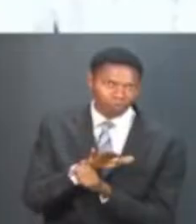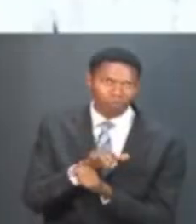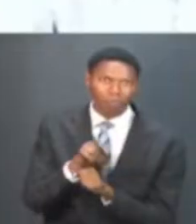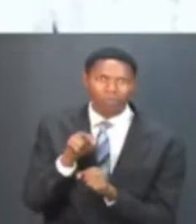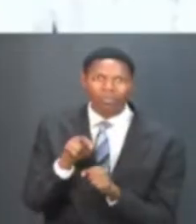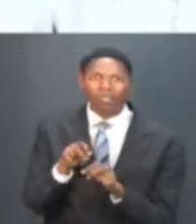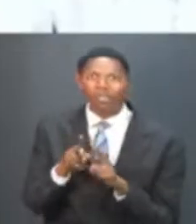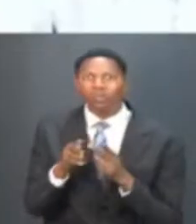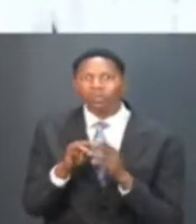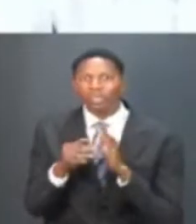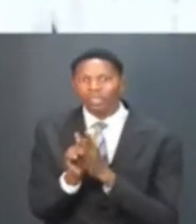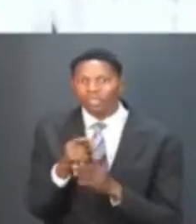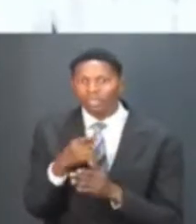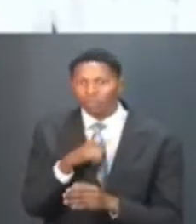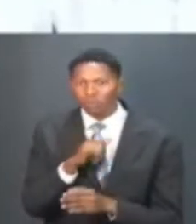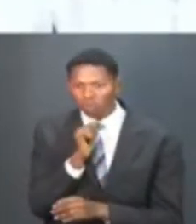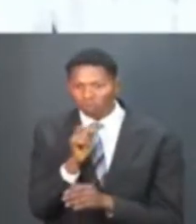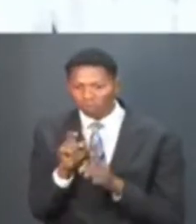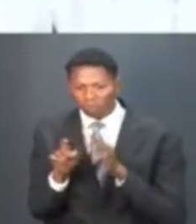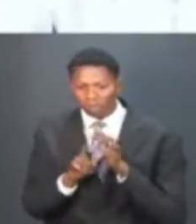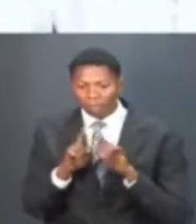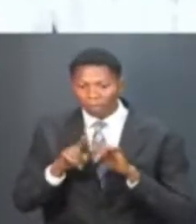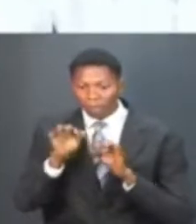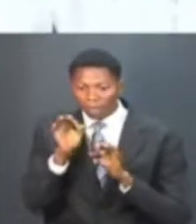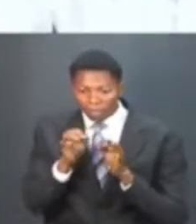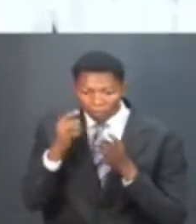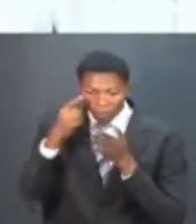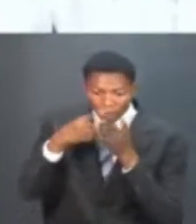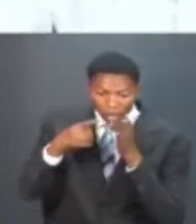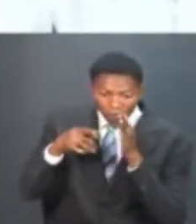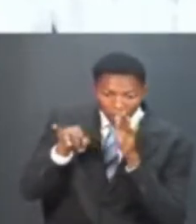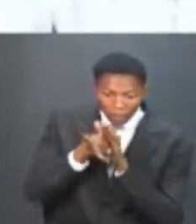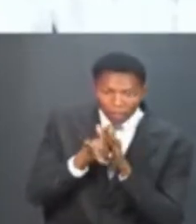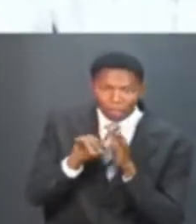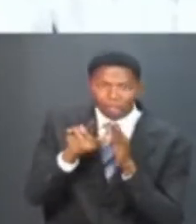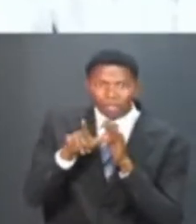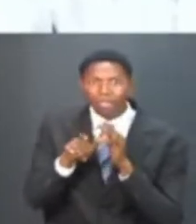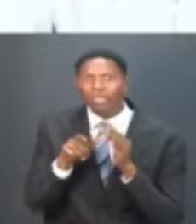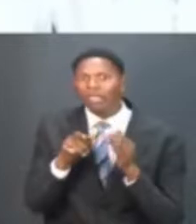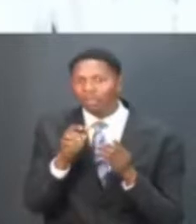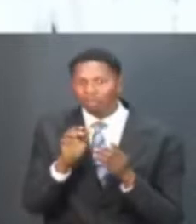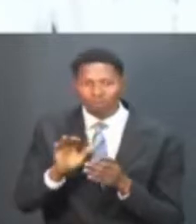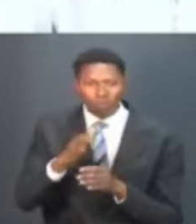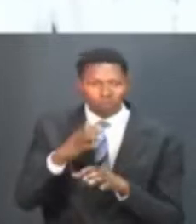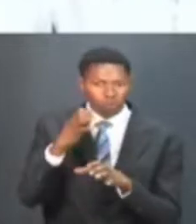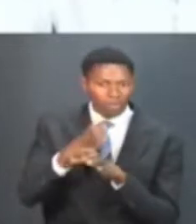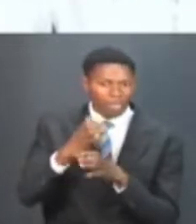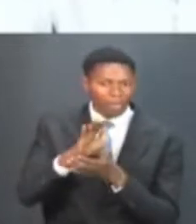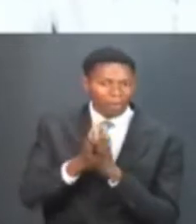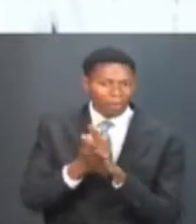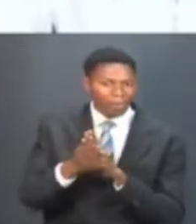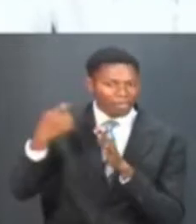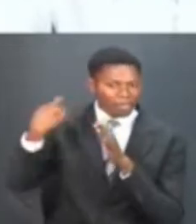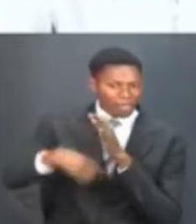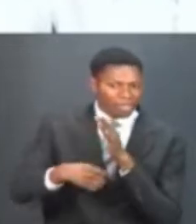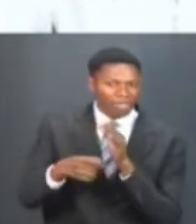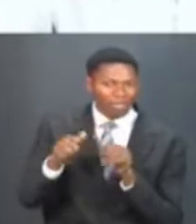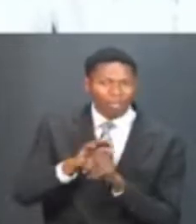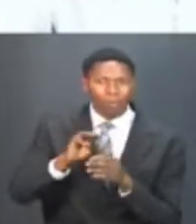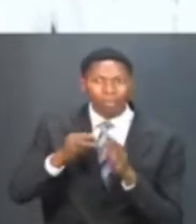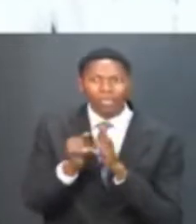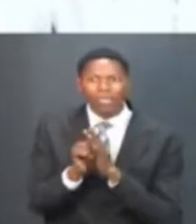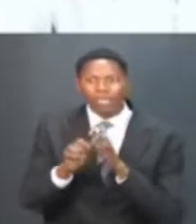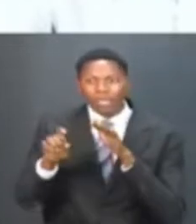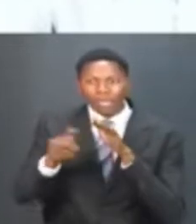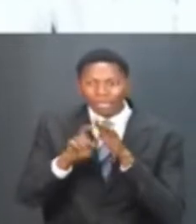don't screen, but when you are diagnosed, then your care, which is more expensive than the screening, is then covered. So the screening